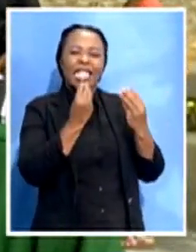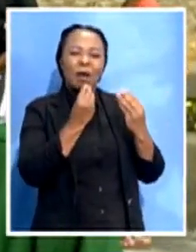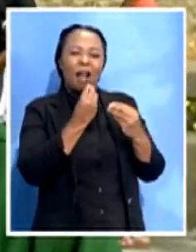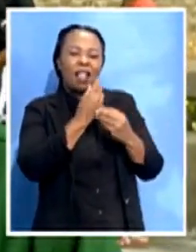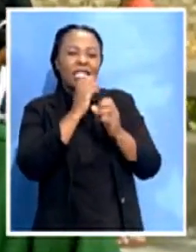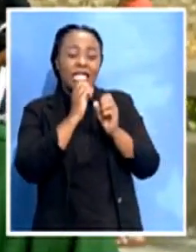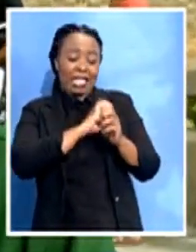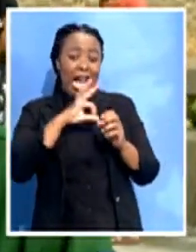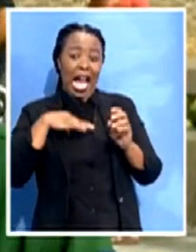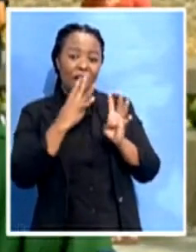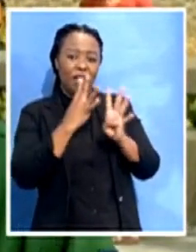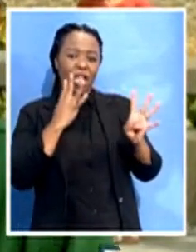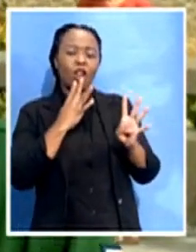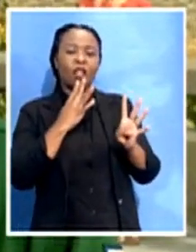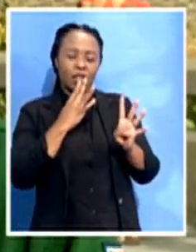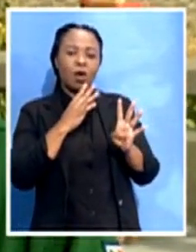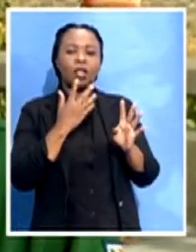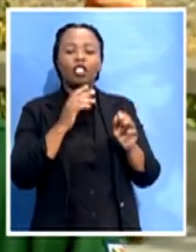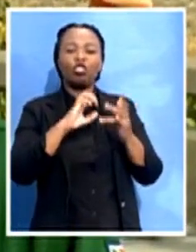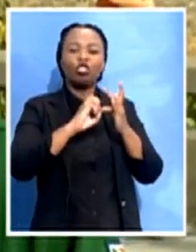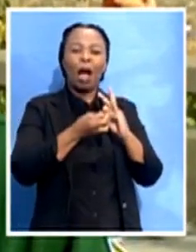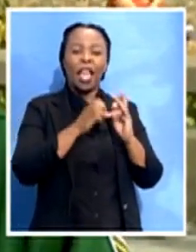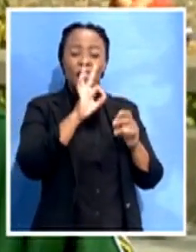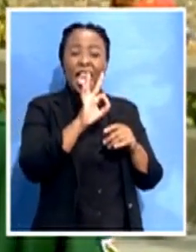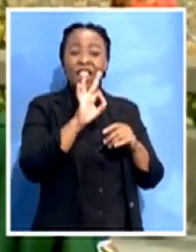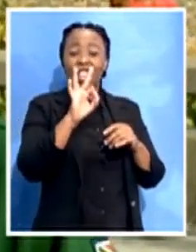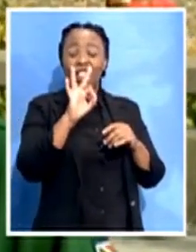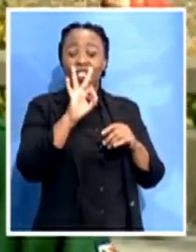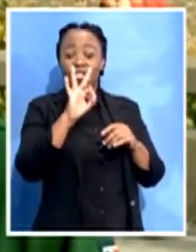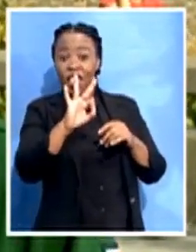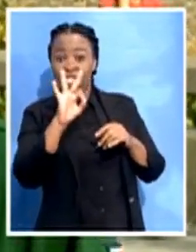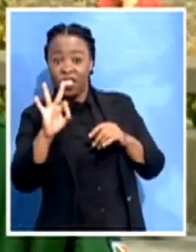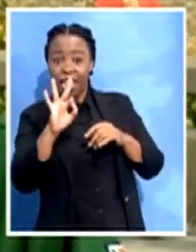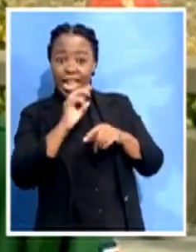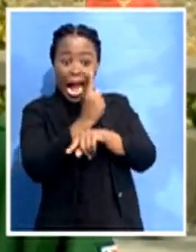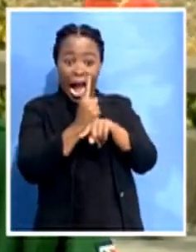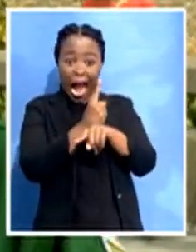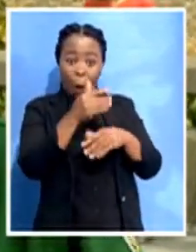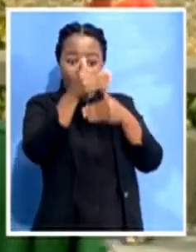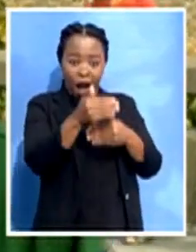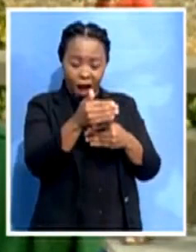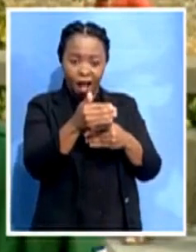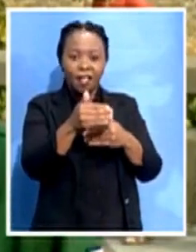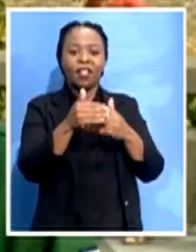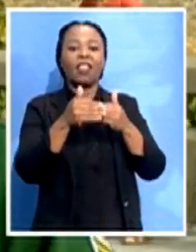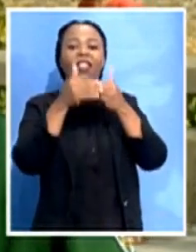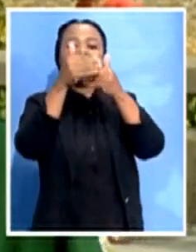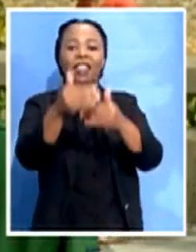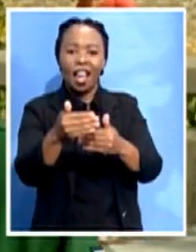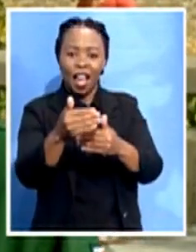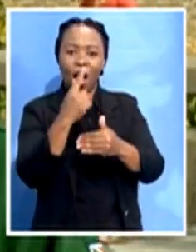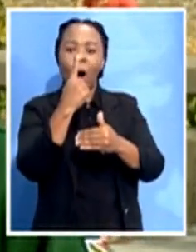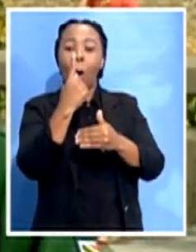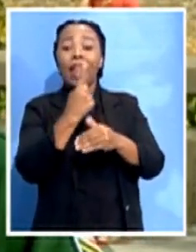example, 33 vaccinations an hour. And obviously if we run ahead of schedule because we've got extra vaccinators, then we run ahead of schedule. But